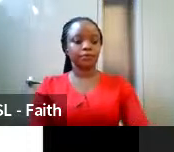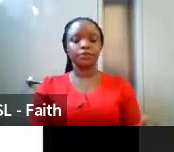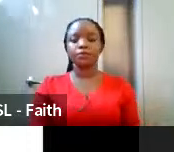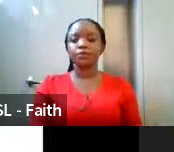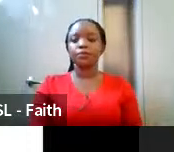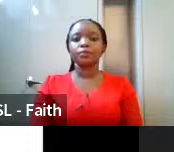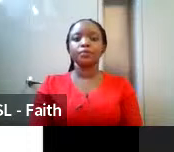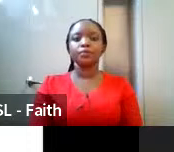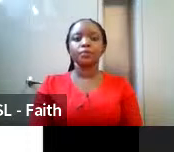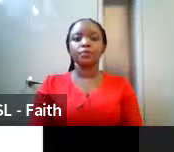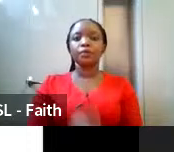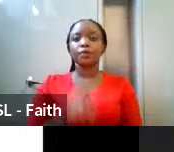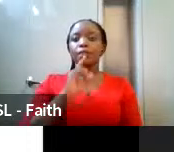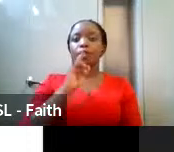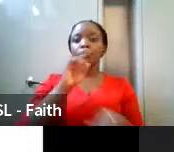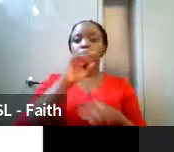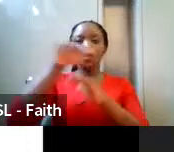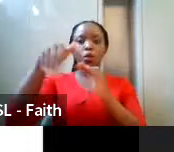So,